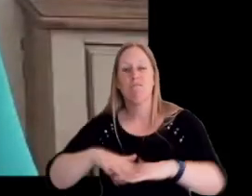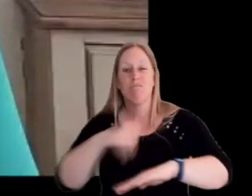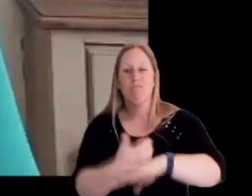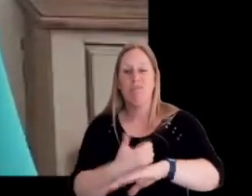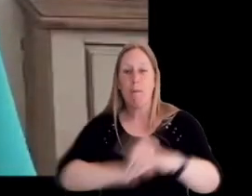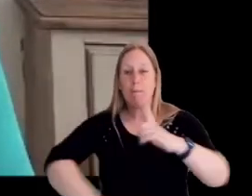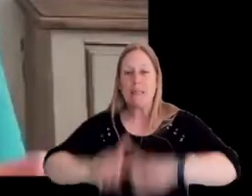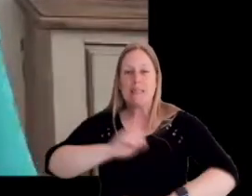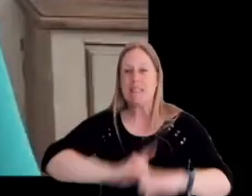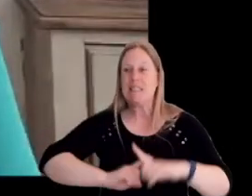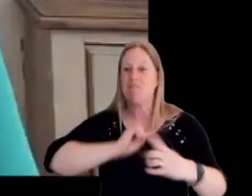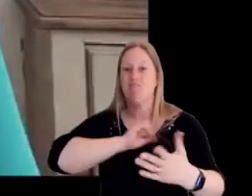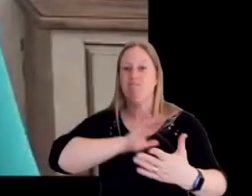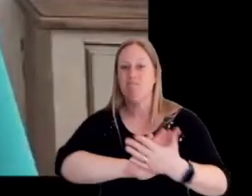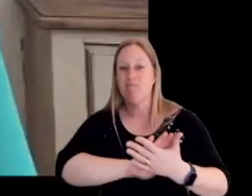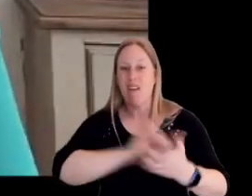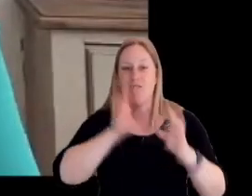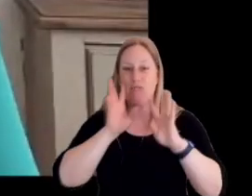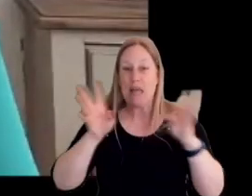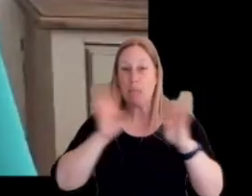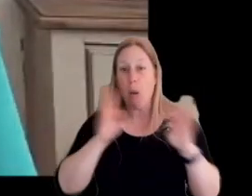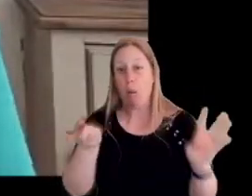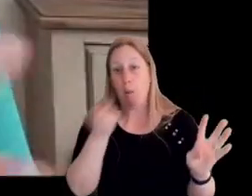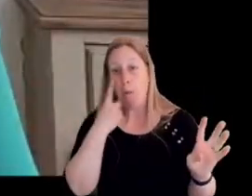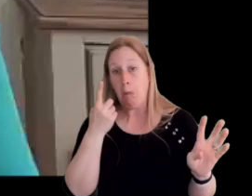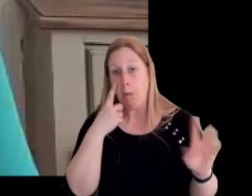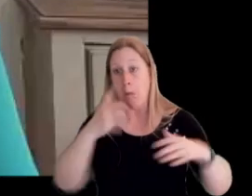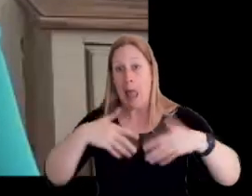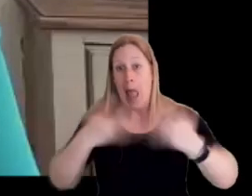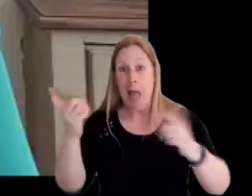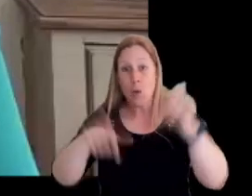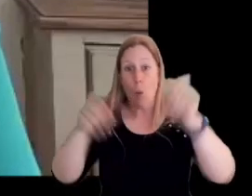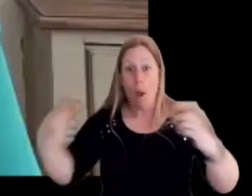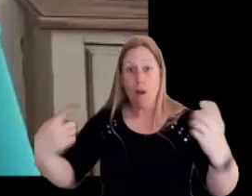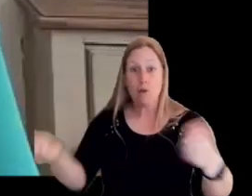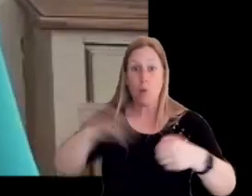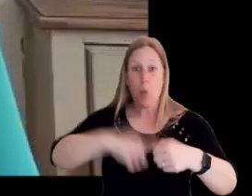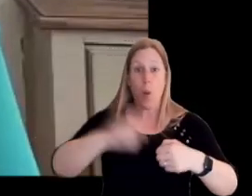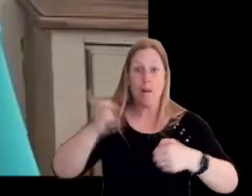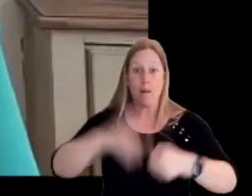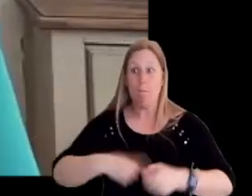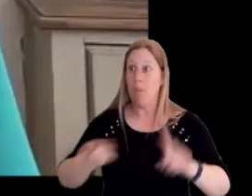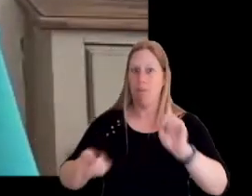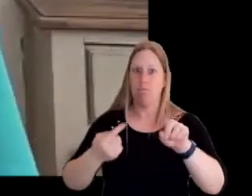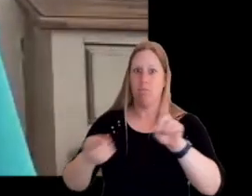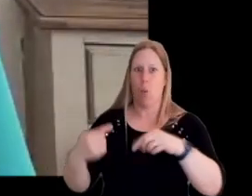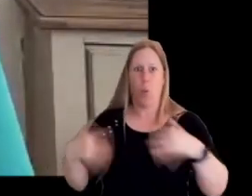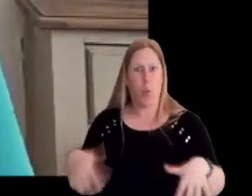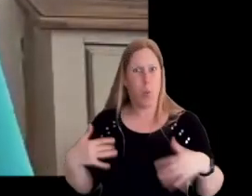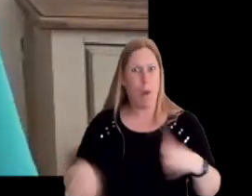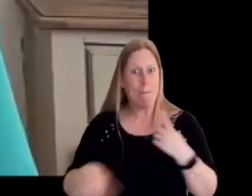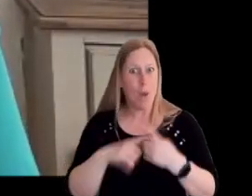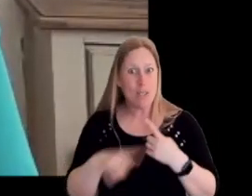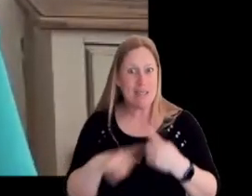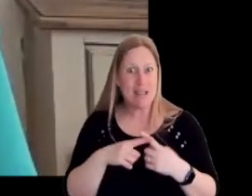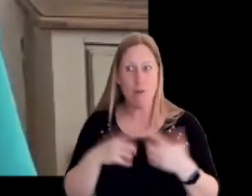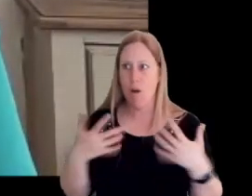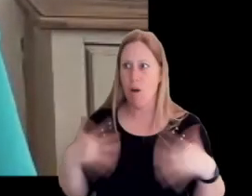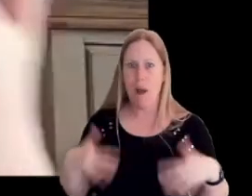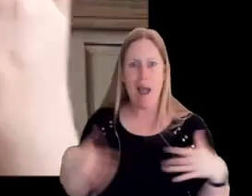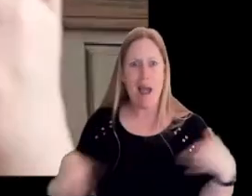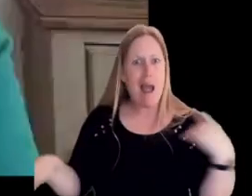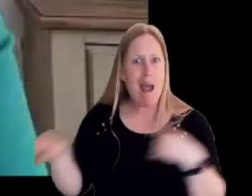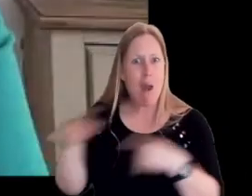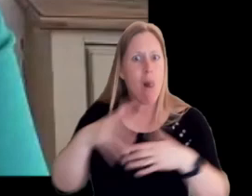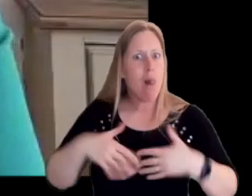meetup on Facebook and, you know, see if people come. But the response has been just so positive, and I was like, no,